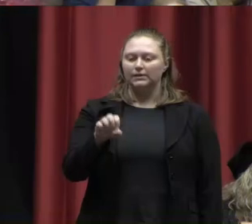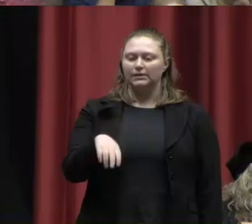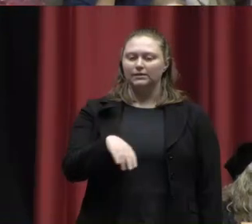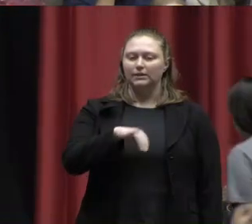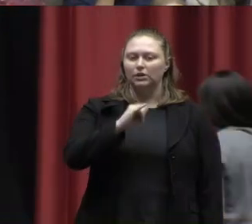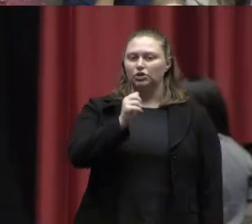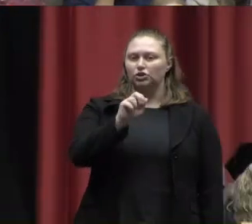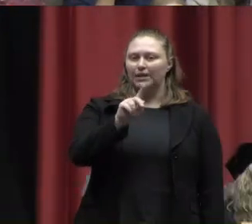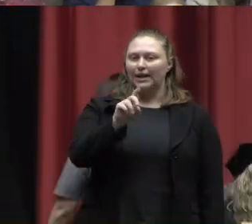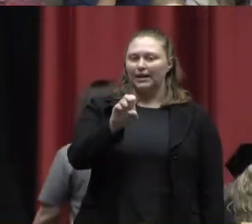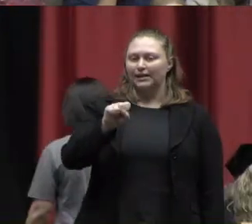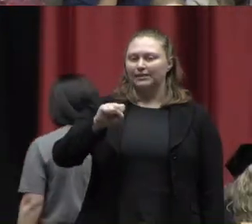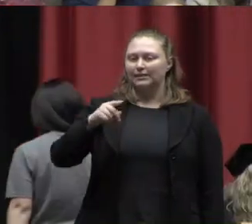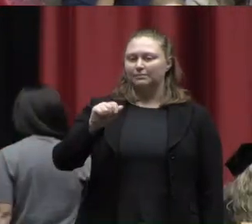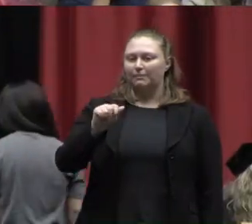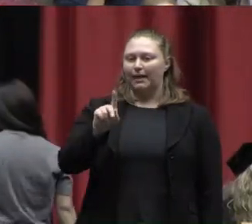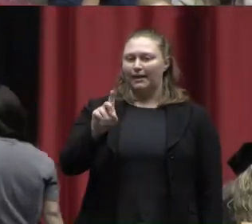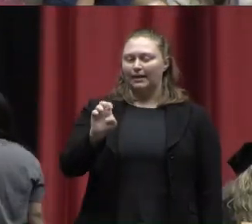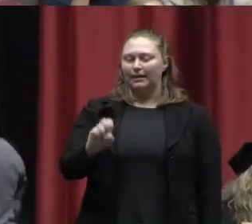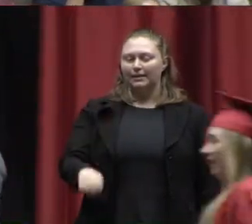James Gray.